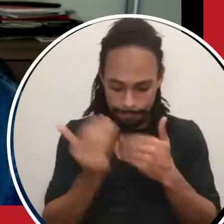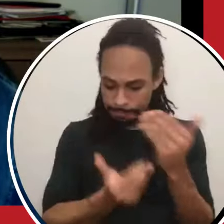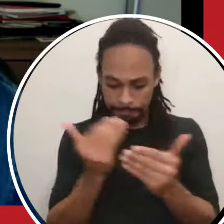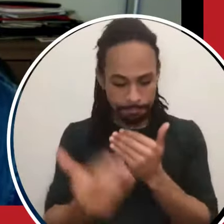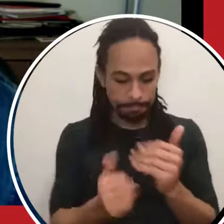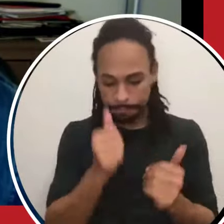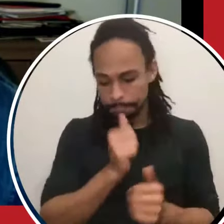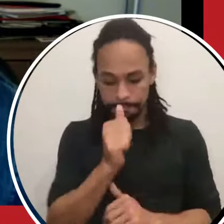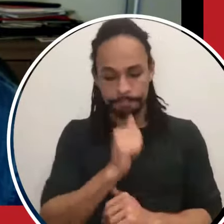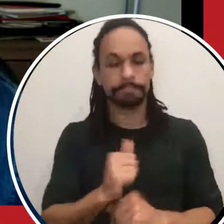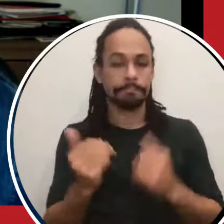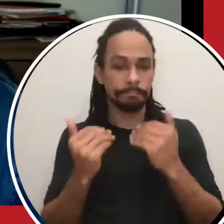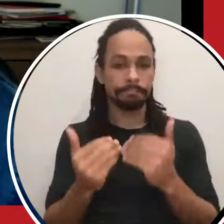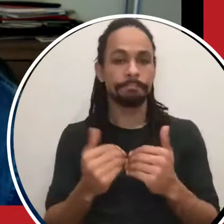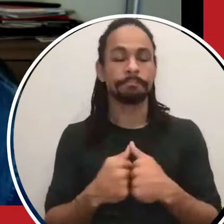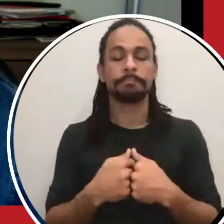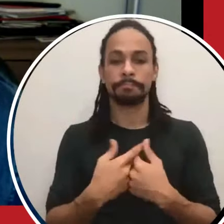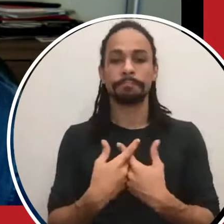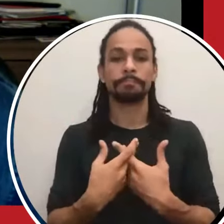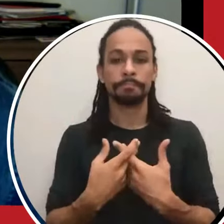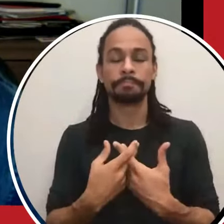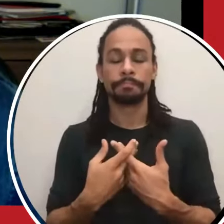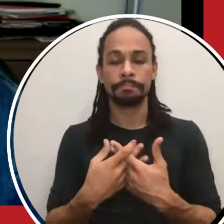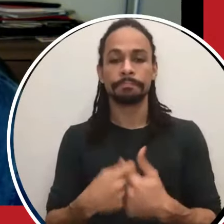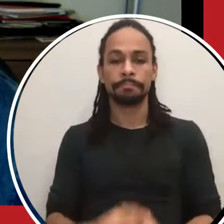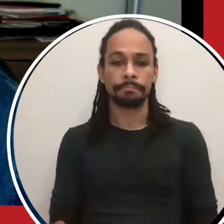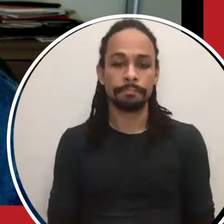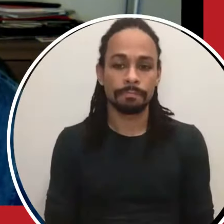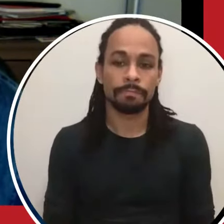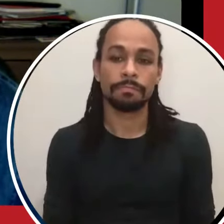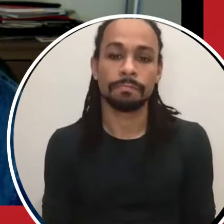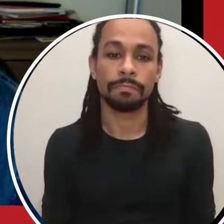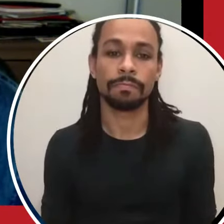You know, I think it's